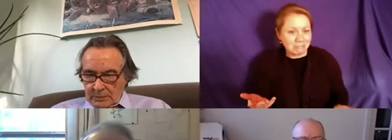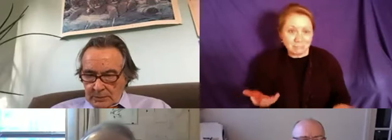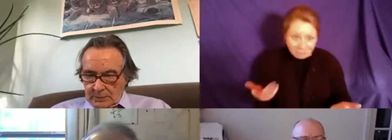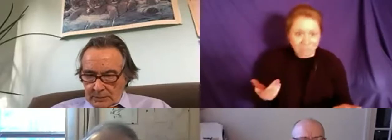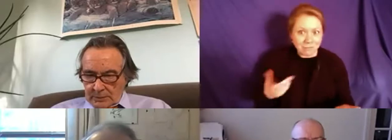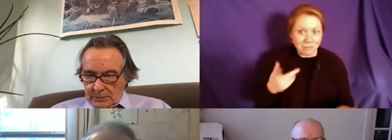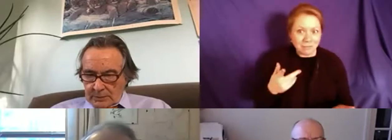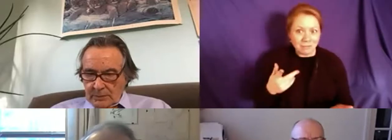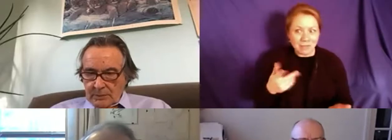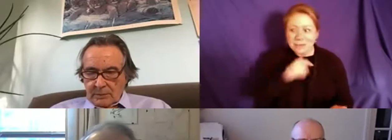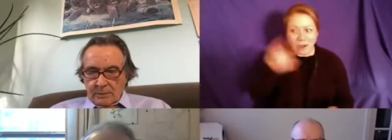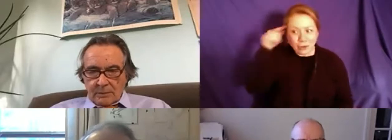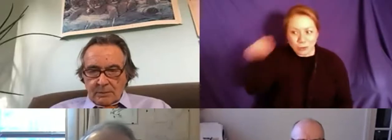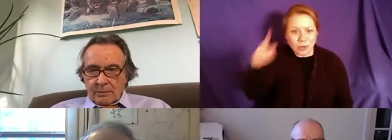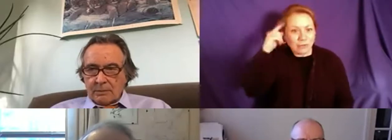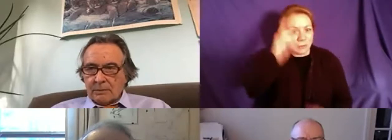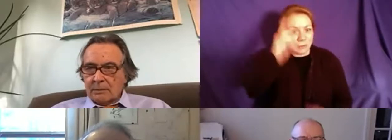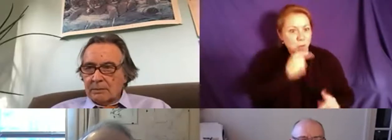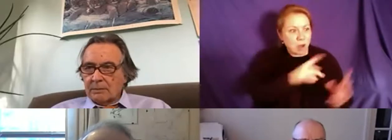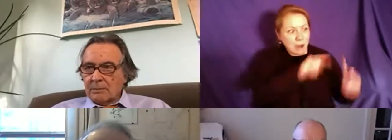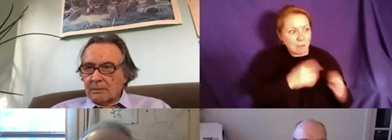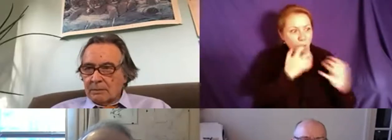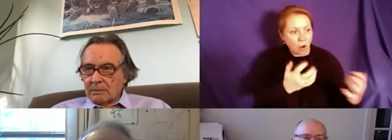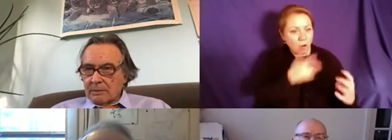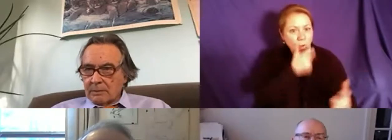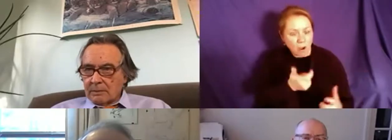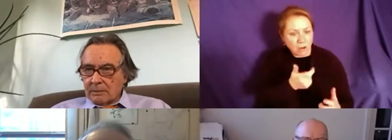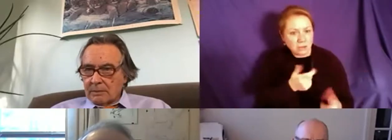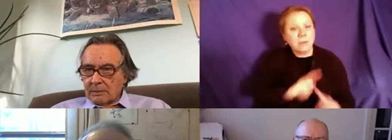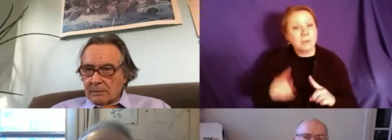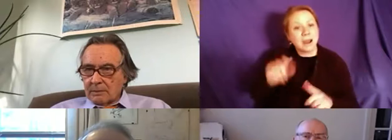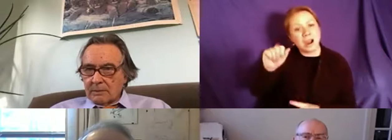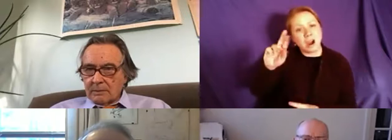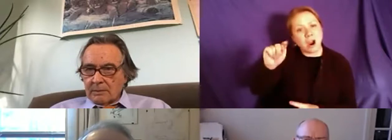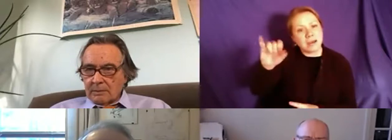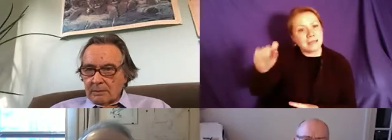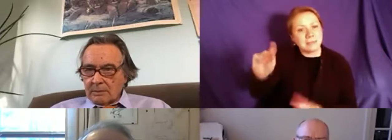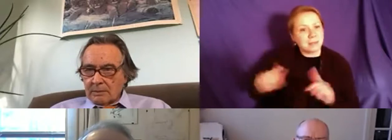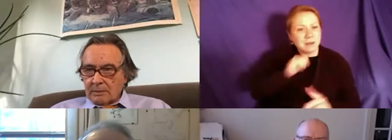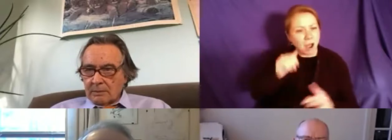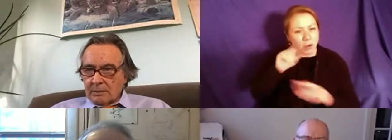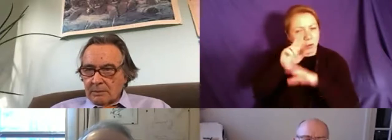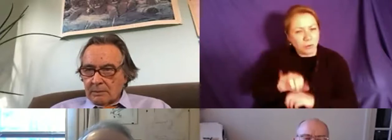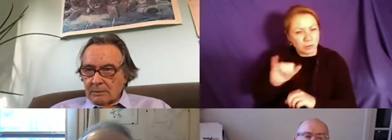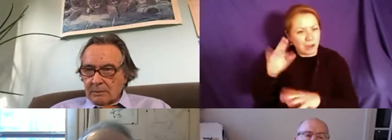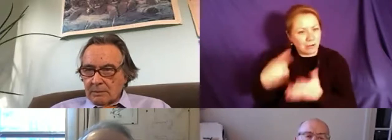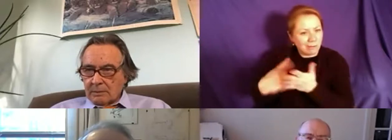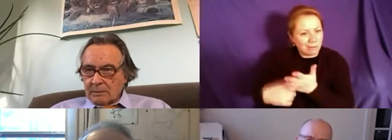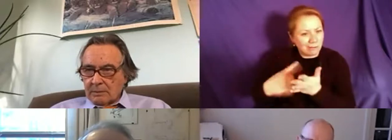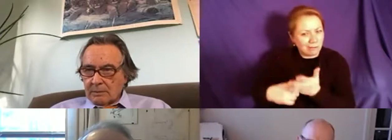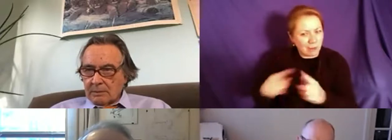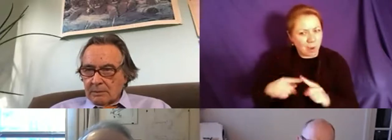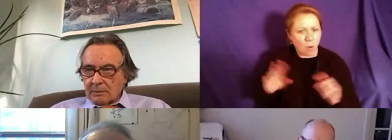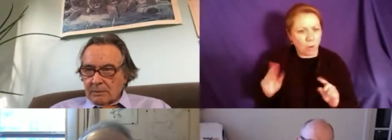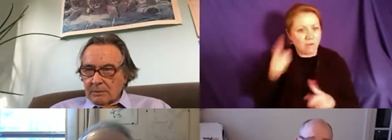not for you, it's for the audiences who want to come. But the artists weren't used to this kind of conversation about, well, no, it's